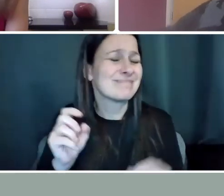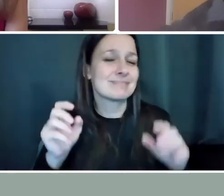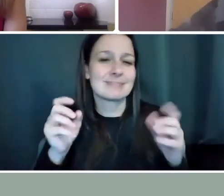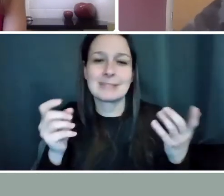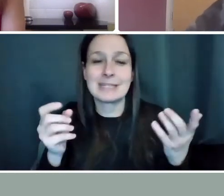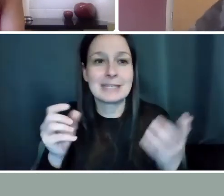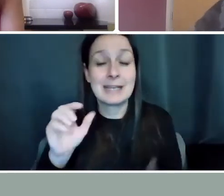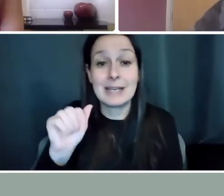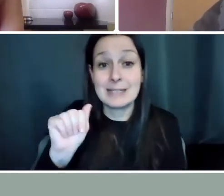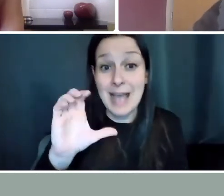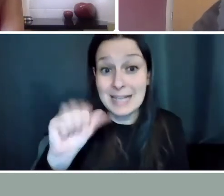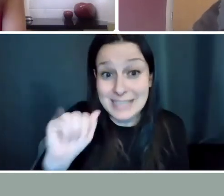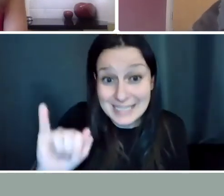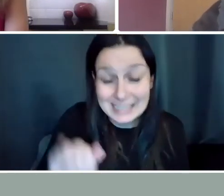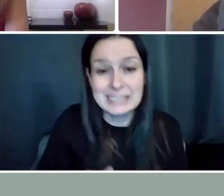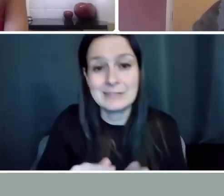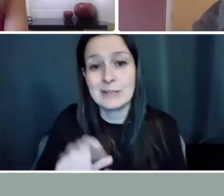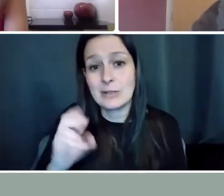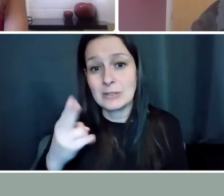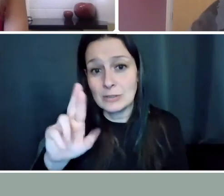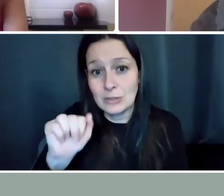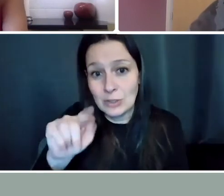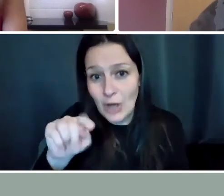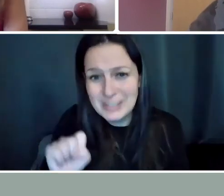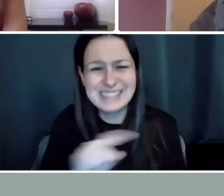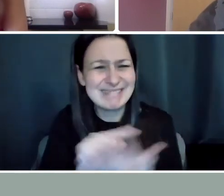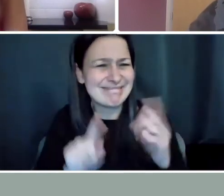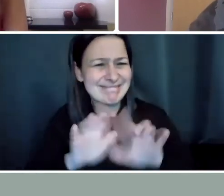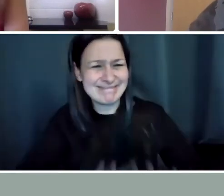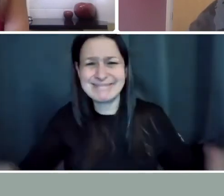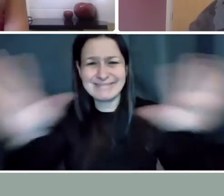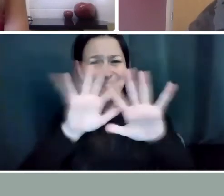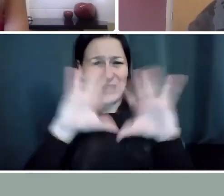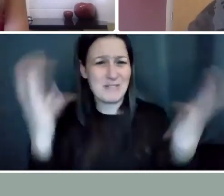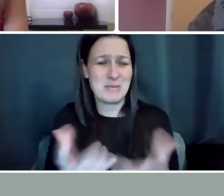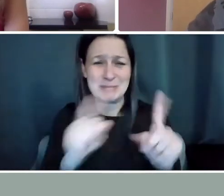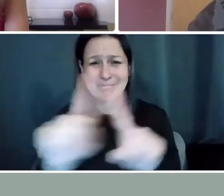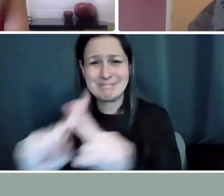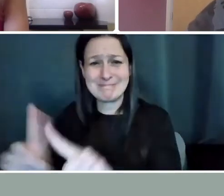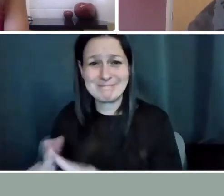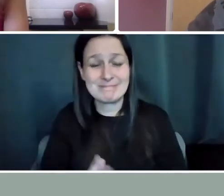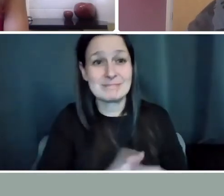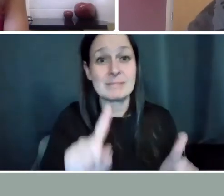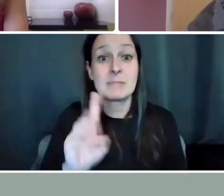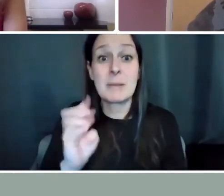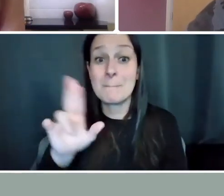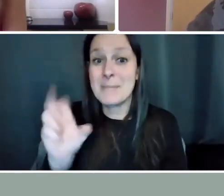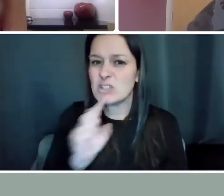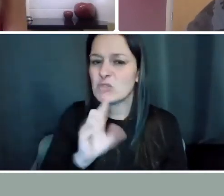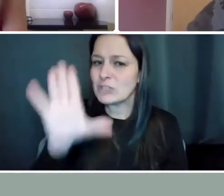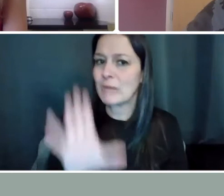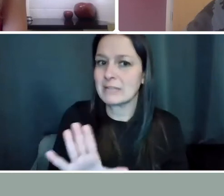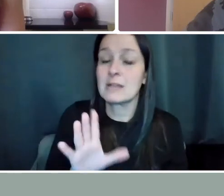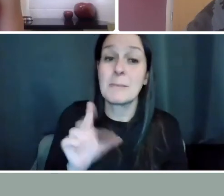like acai or currants. You know, they're berries from all over the world. So berries are a pretty great family, but you